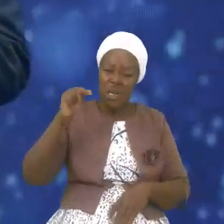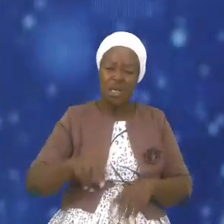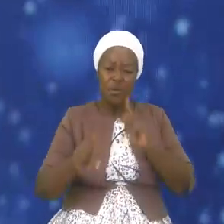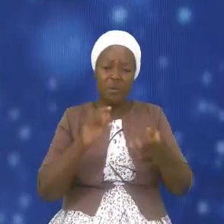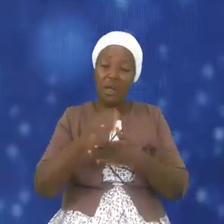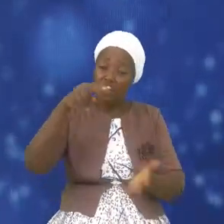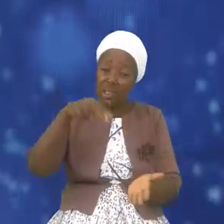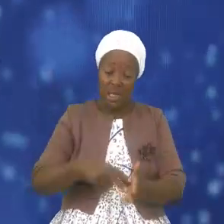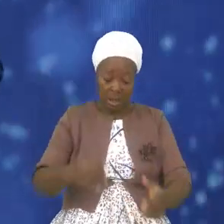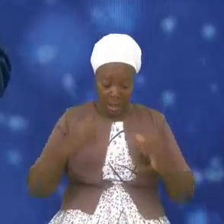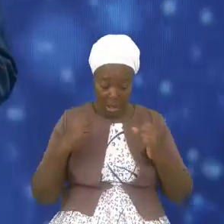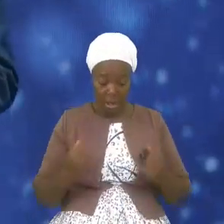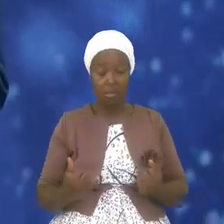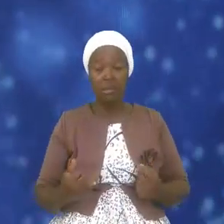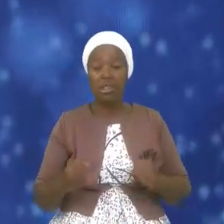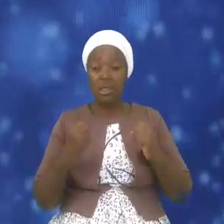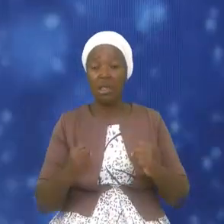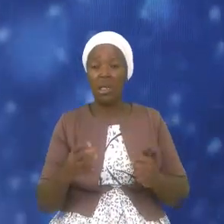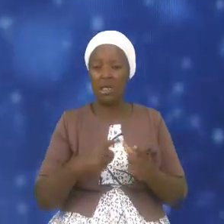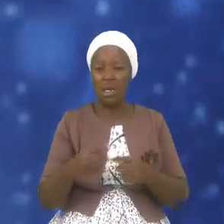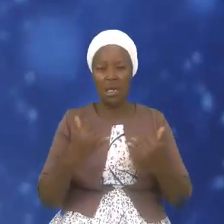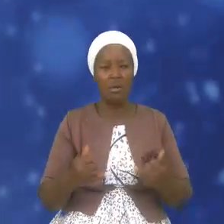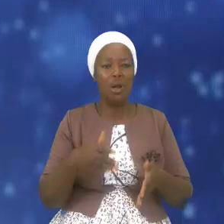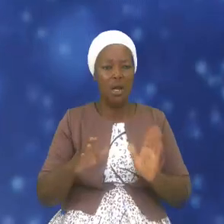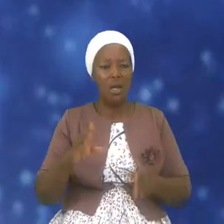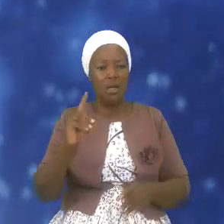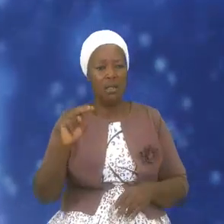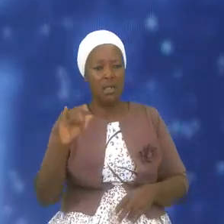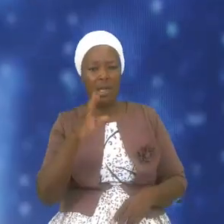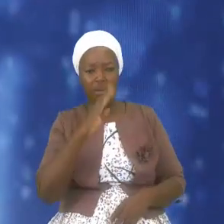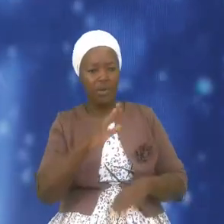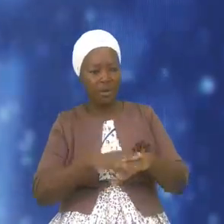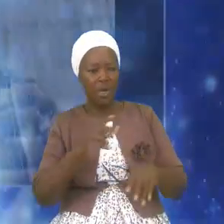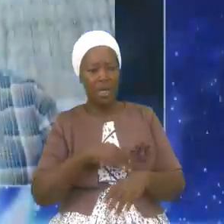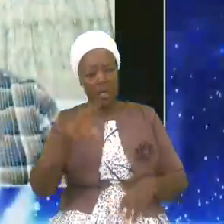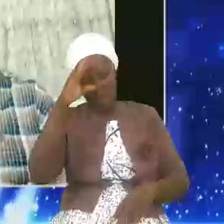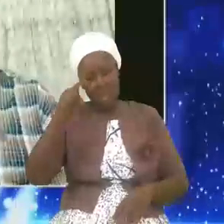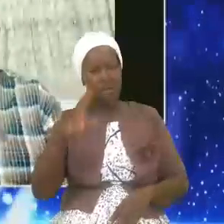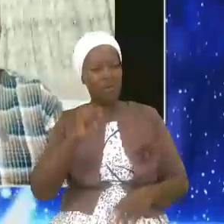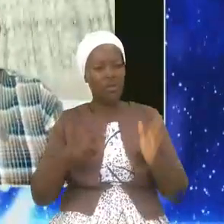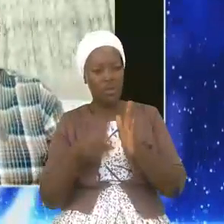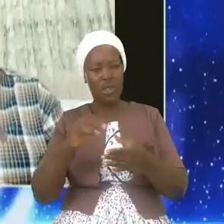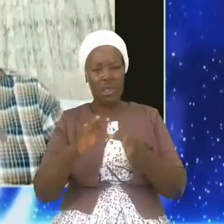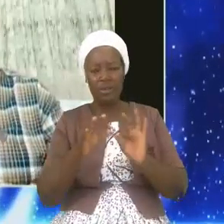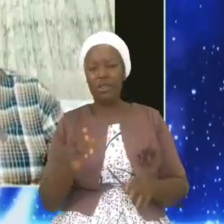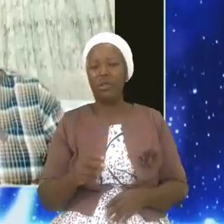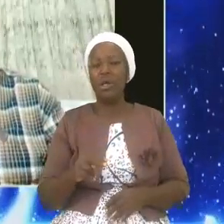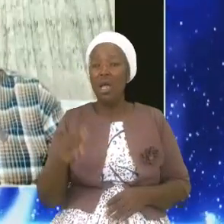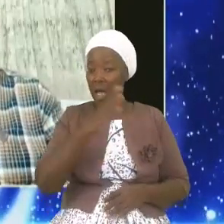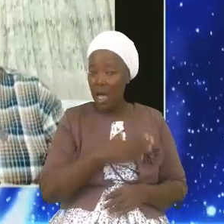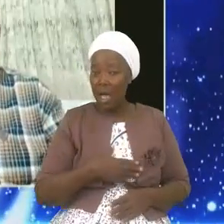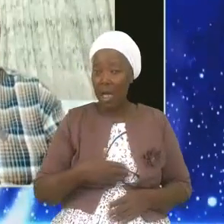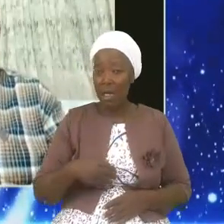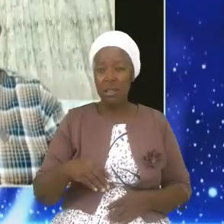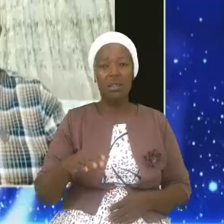he will show the interpretation. And he came, and he was light. You become